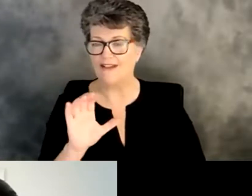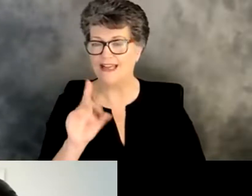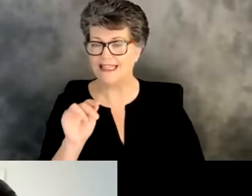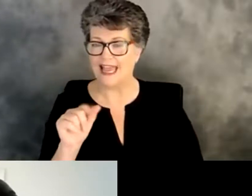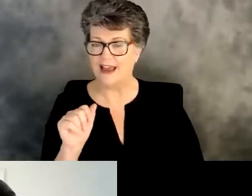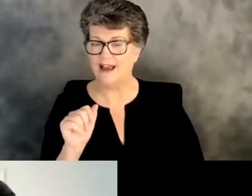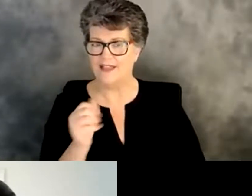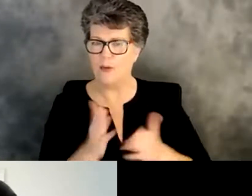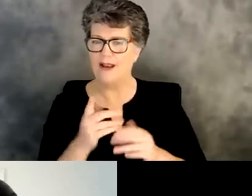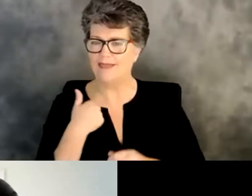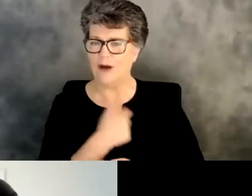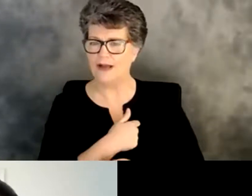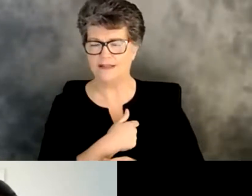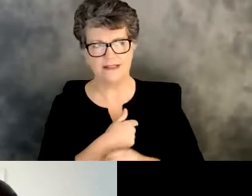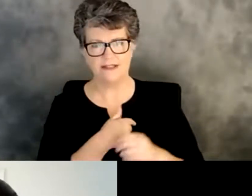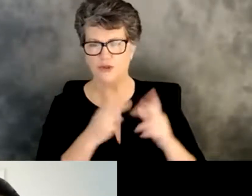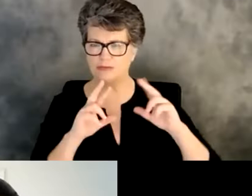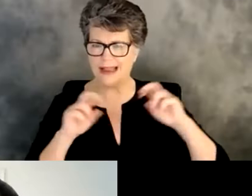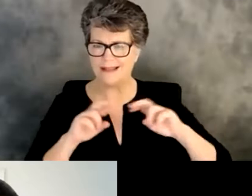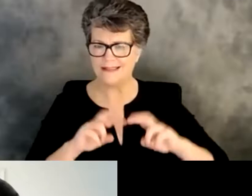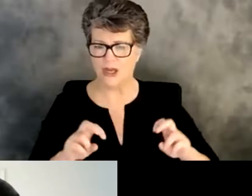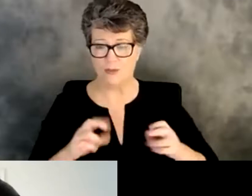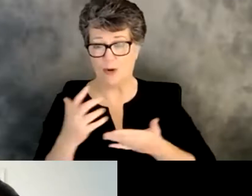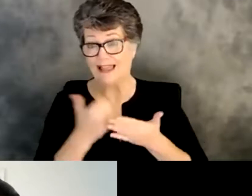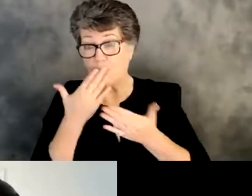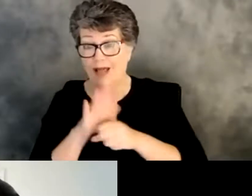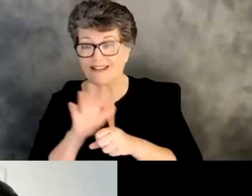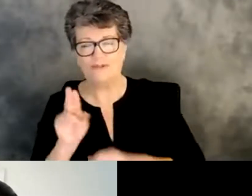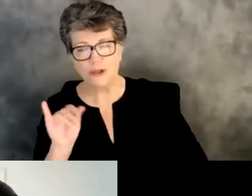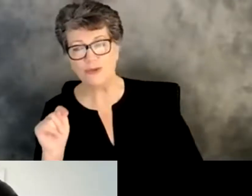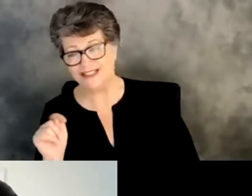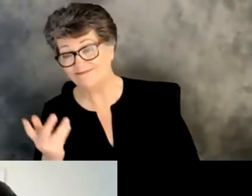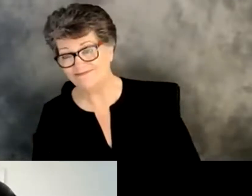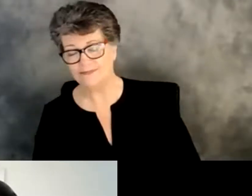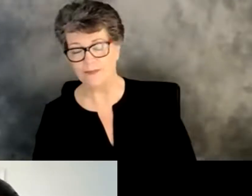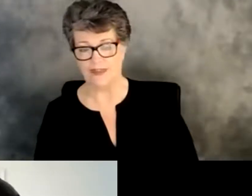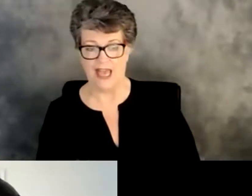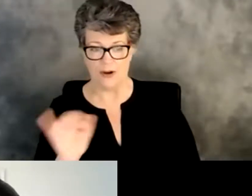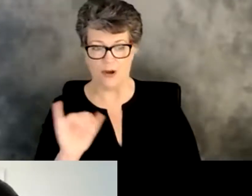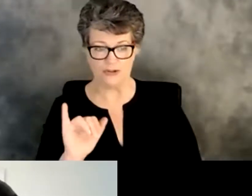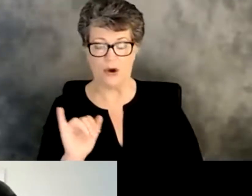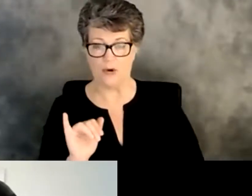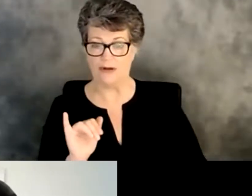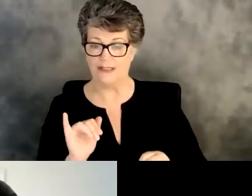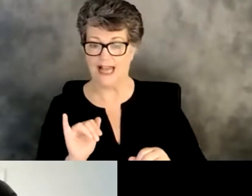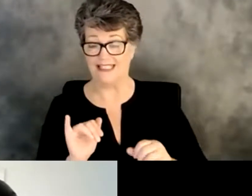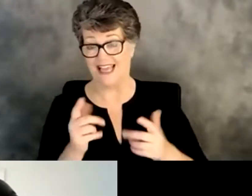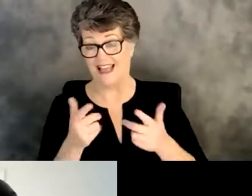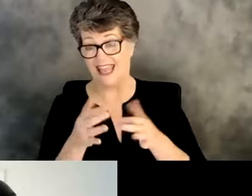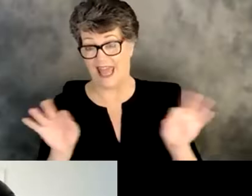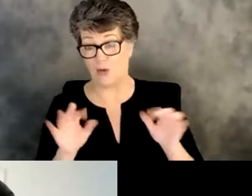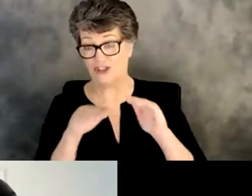us to do that analysis, or we don't collect it well enough to use it. And I would also lift up language access, which has been